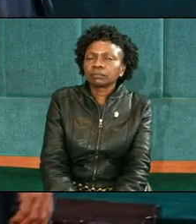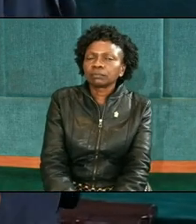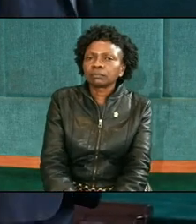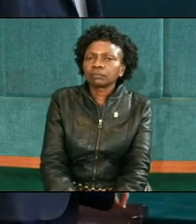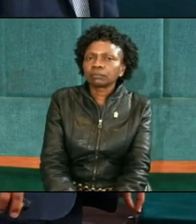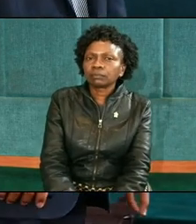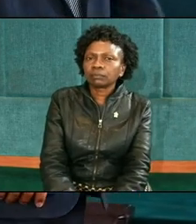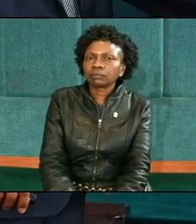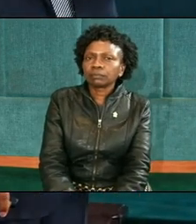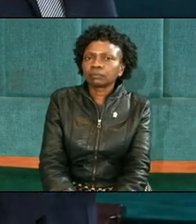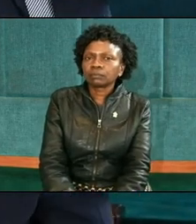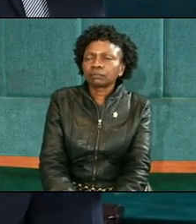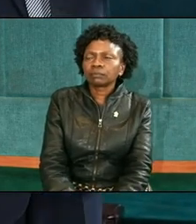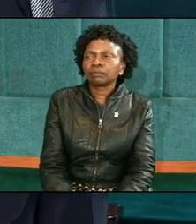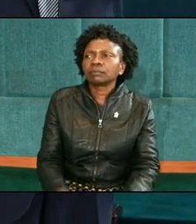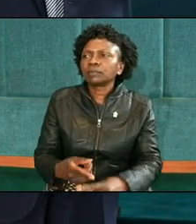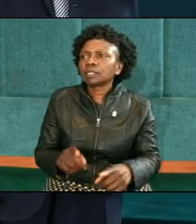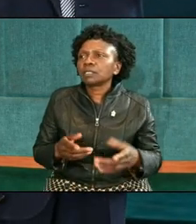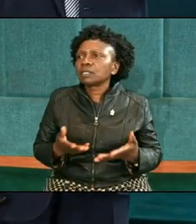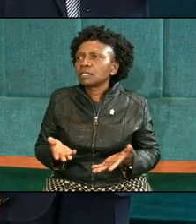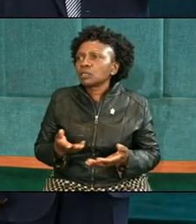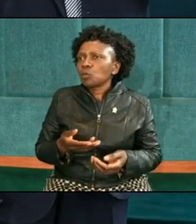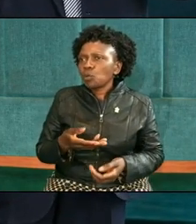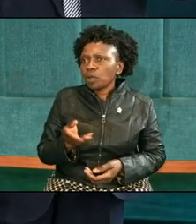But this is where I finish today.